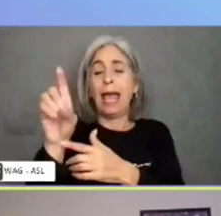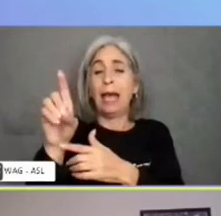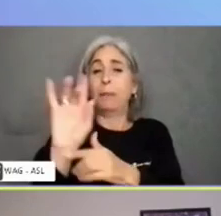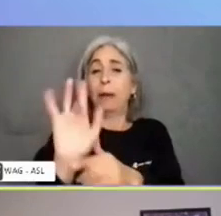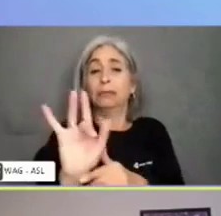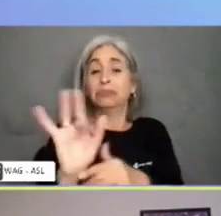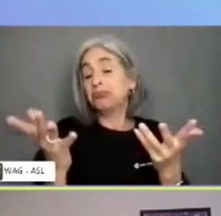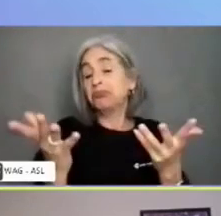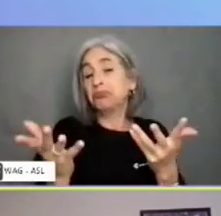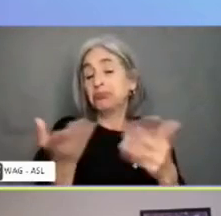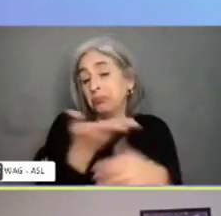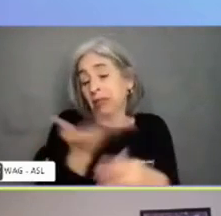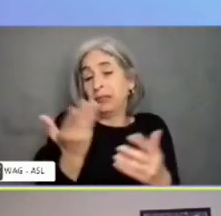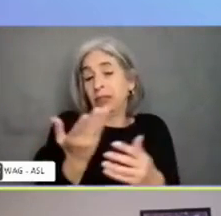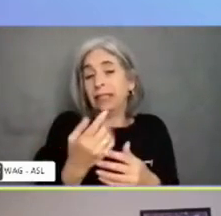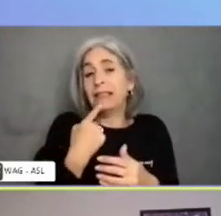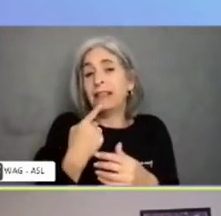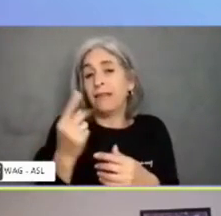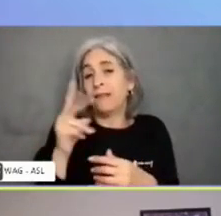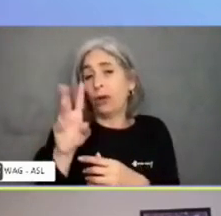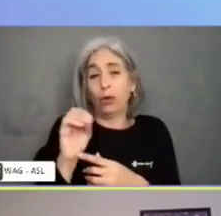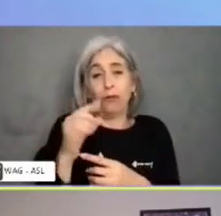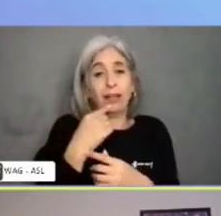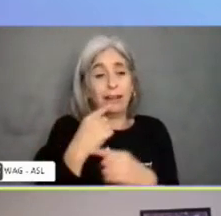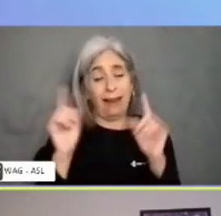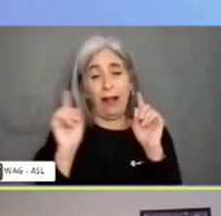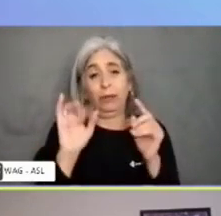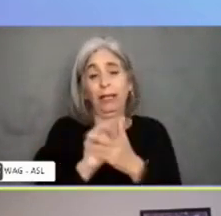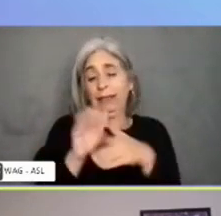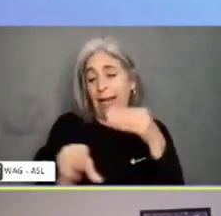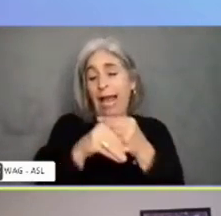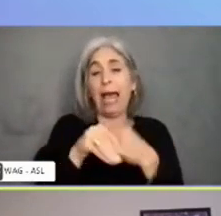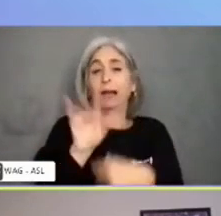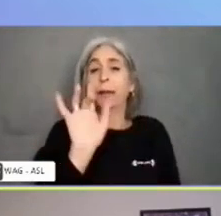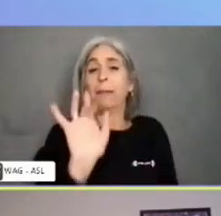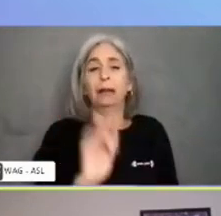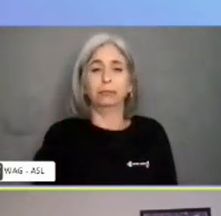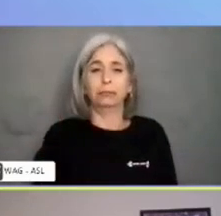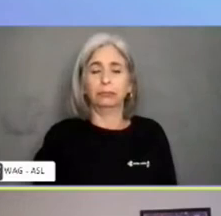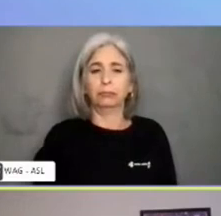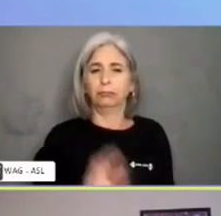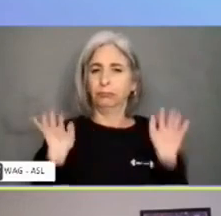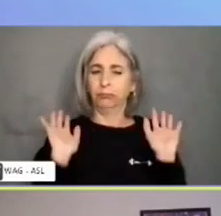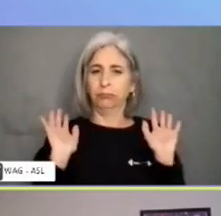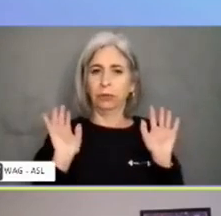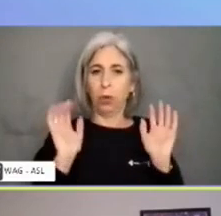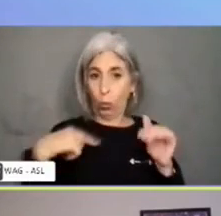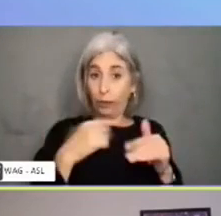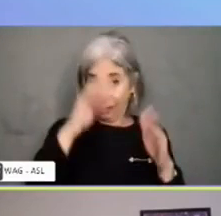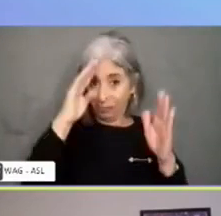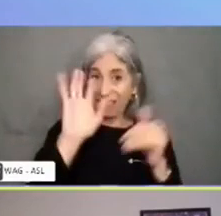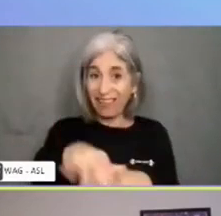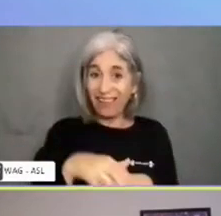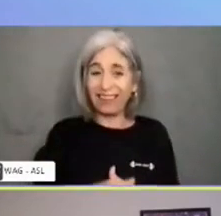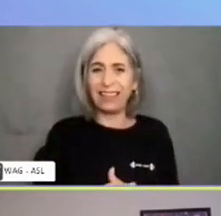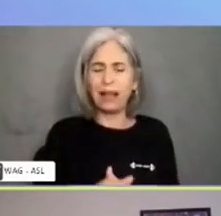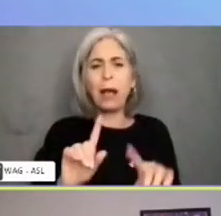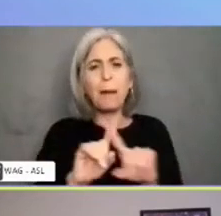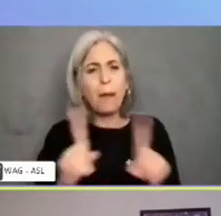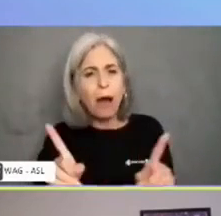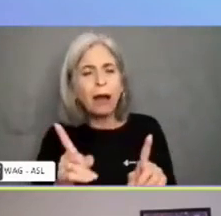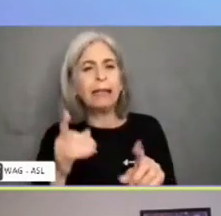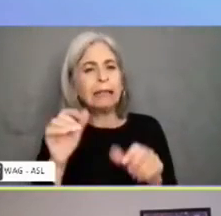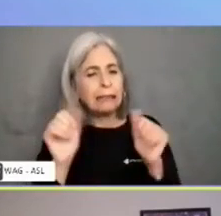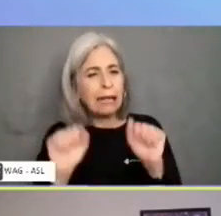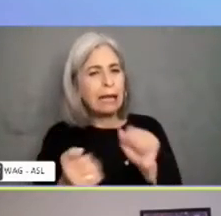intuitively, the screen reader, VoiceOver in this case, just says add button. This is what we would expect. But we can get a little weirder